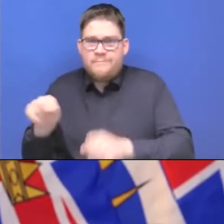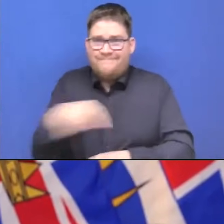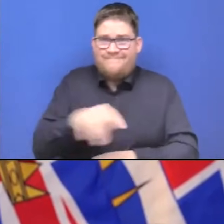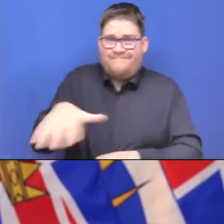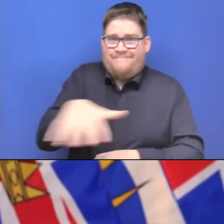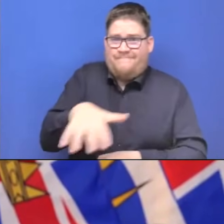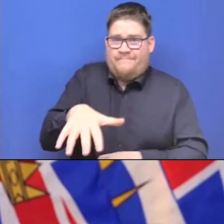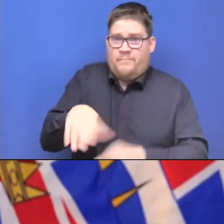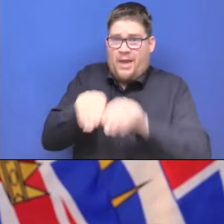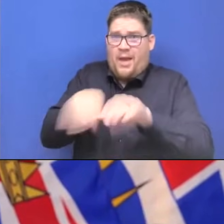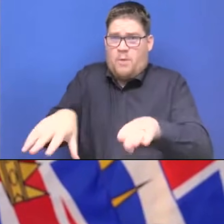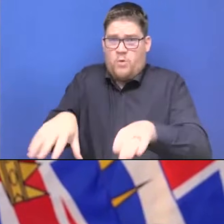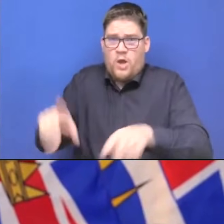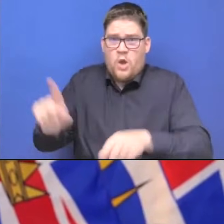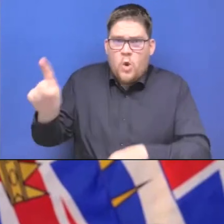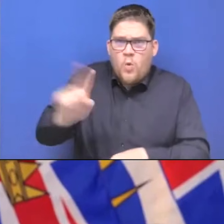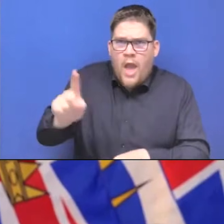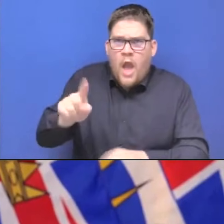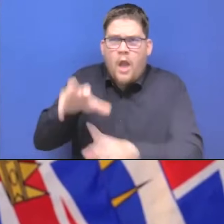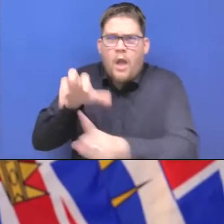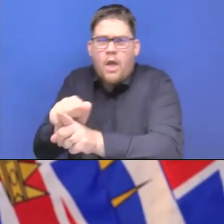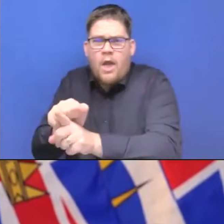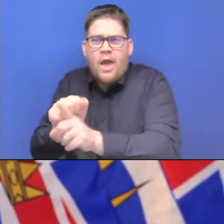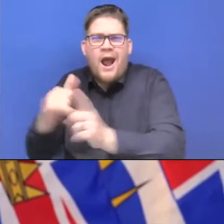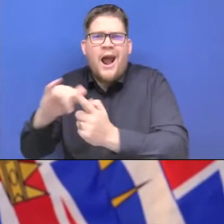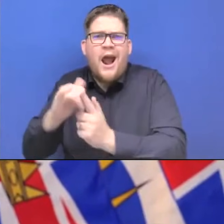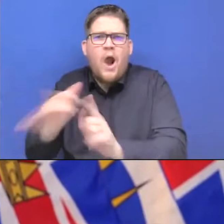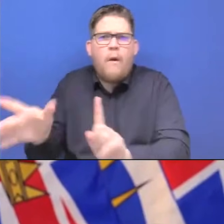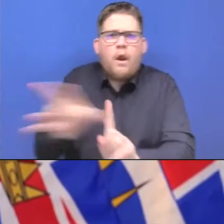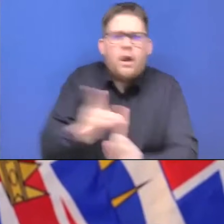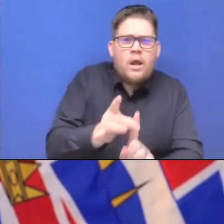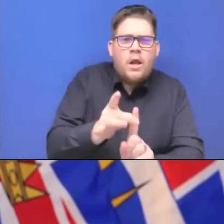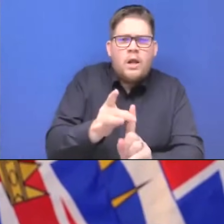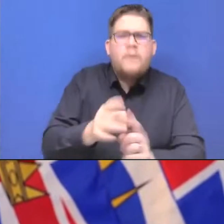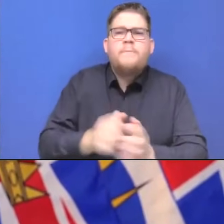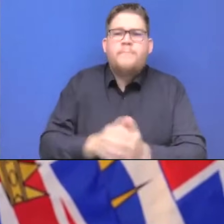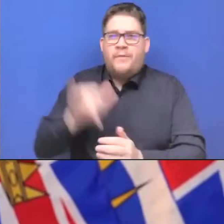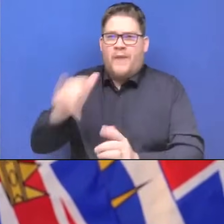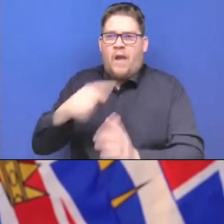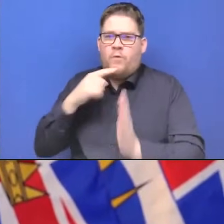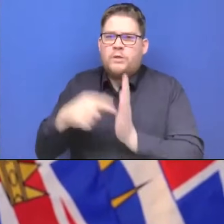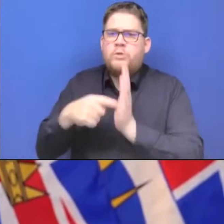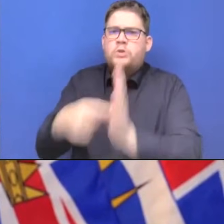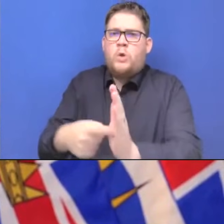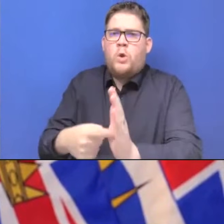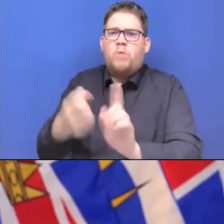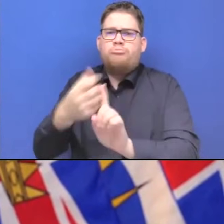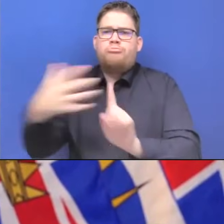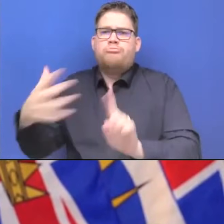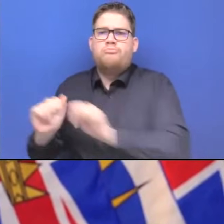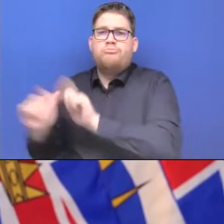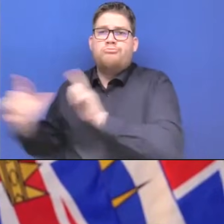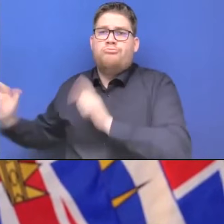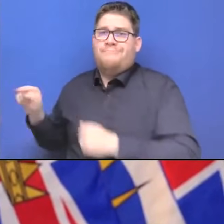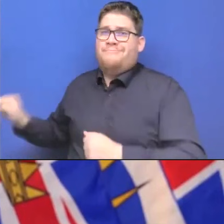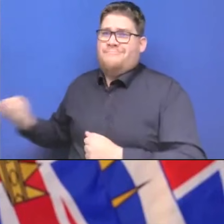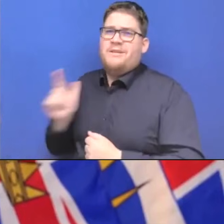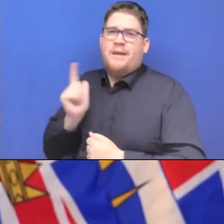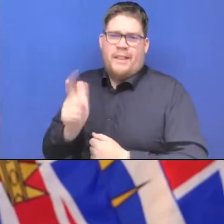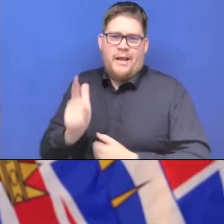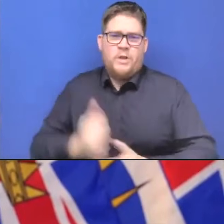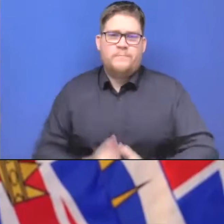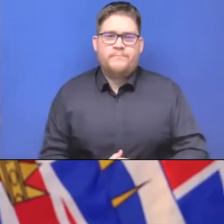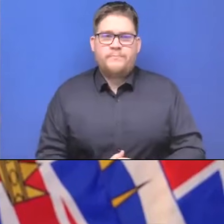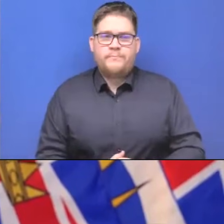affected. So the breakthrough cases, and I'll show a little bit more data on that, helps us understand who is most at risk from waning of